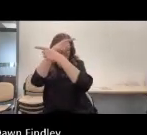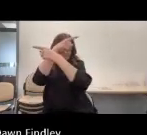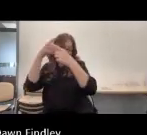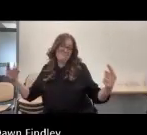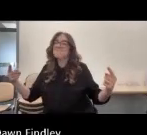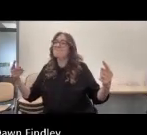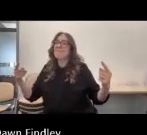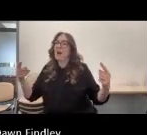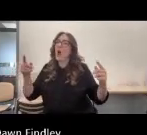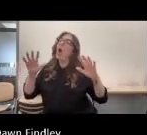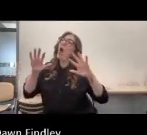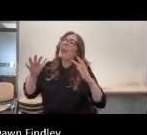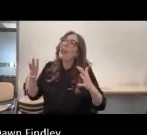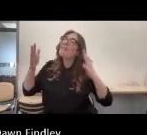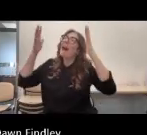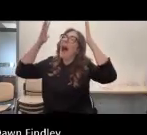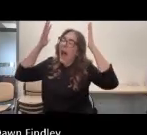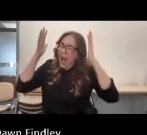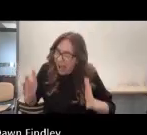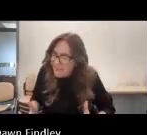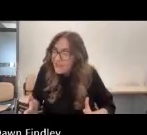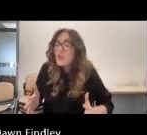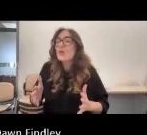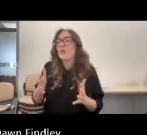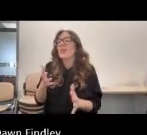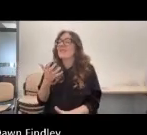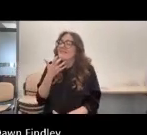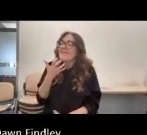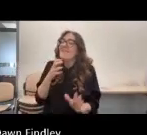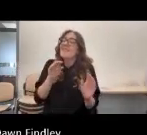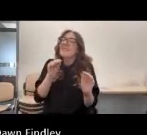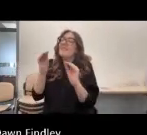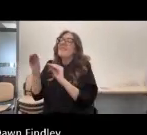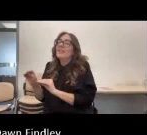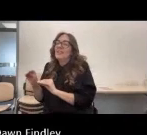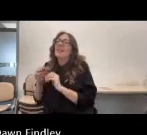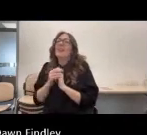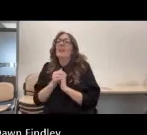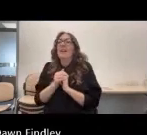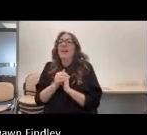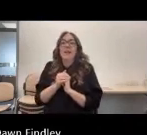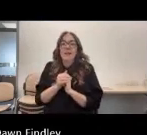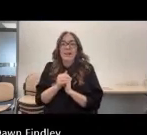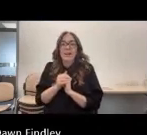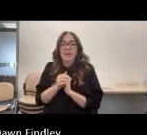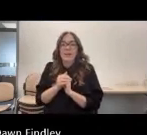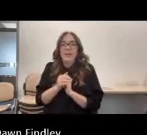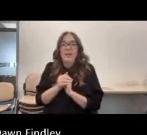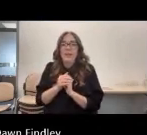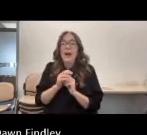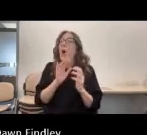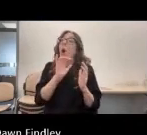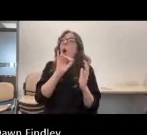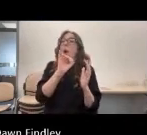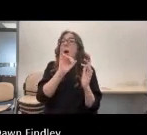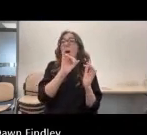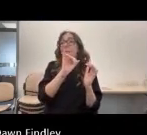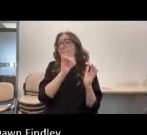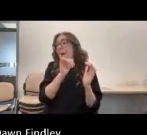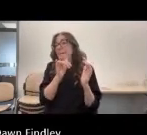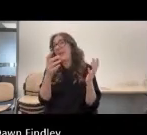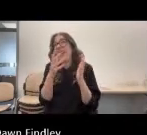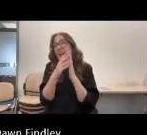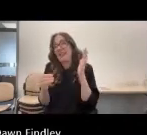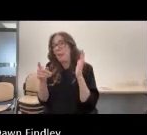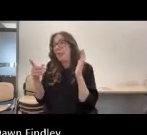there is an exceptional reason for me to do it. Like, for example, there is something that I absolutely can't do on an Android that I need to be able to do.